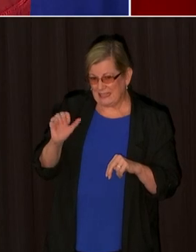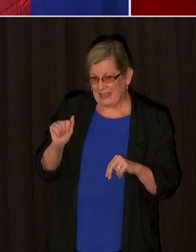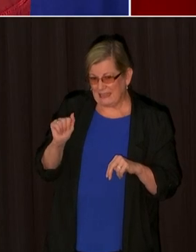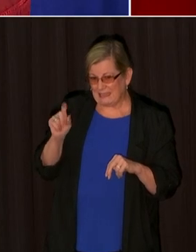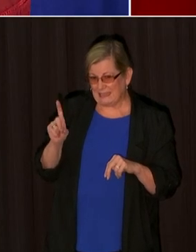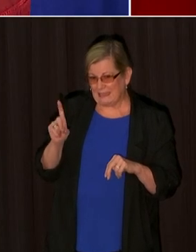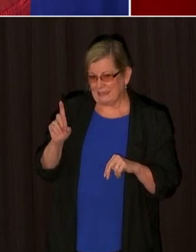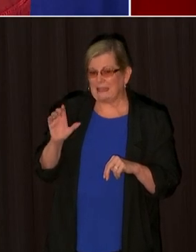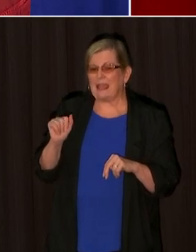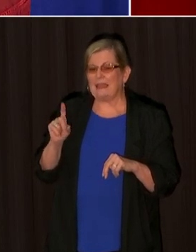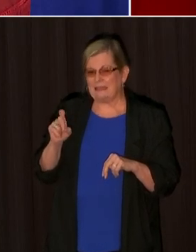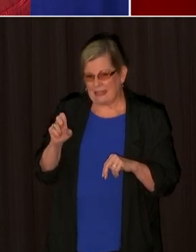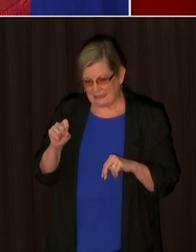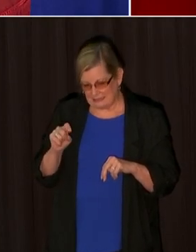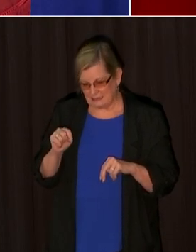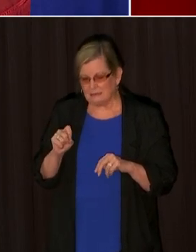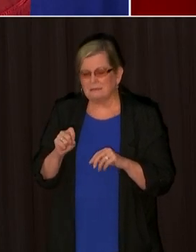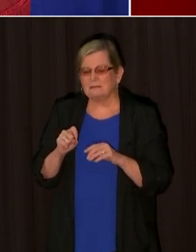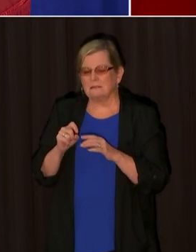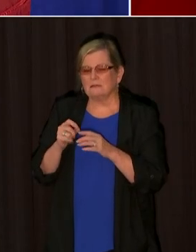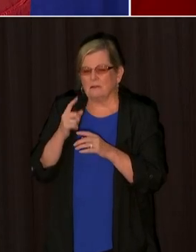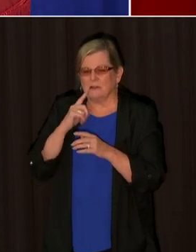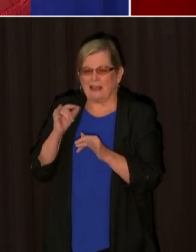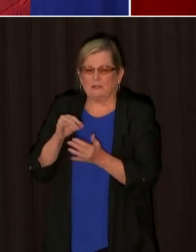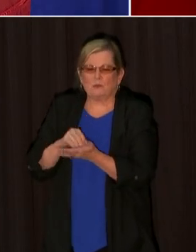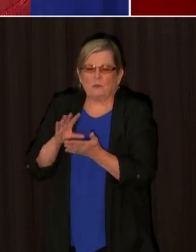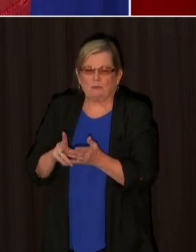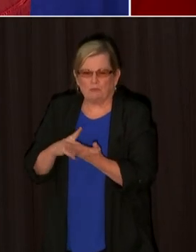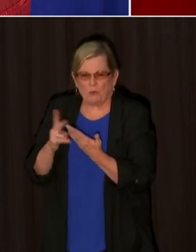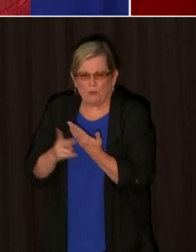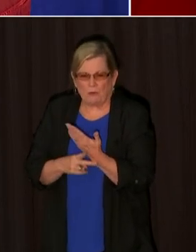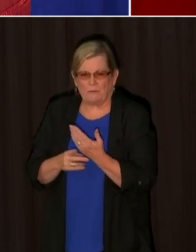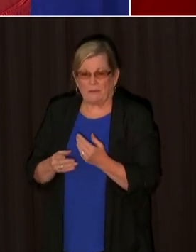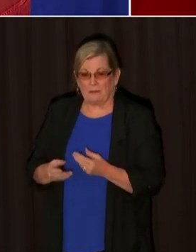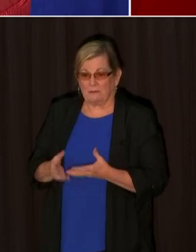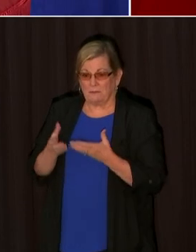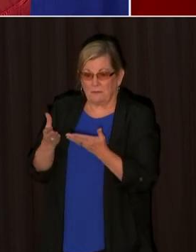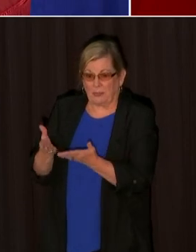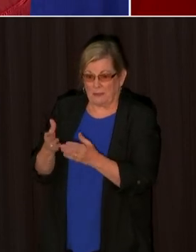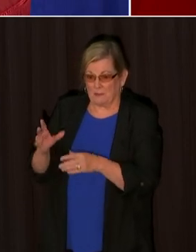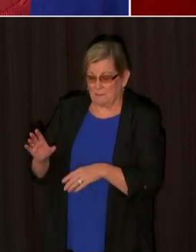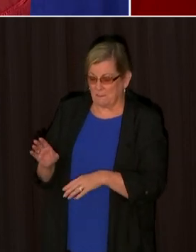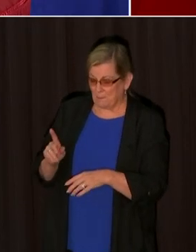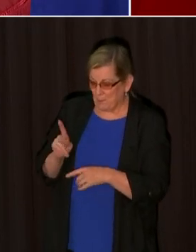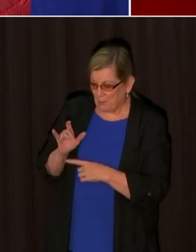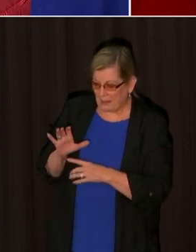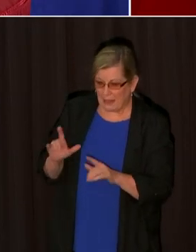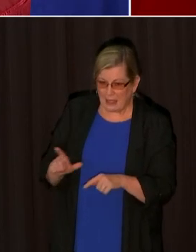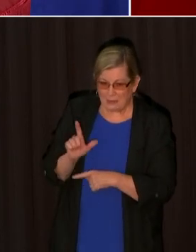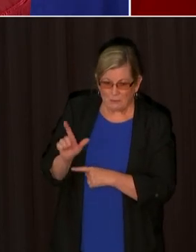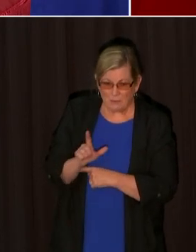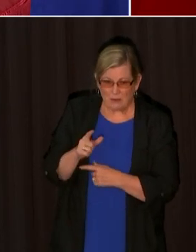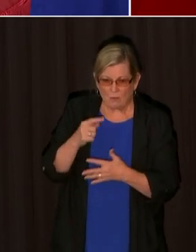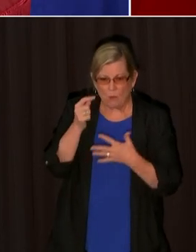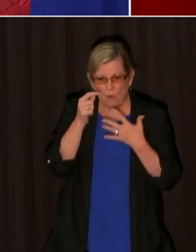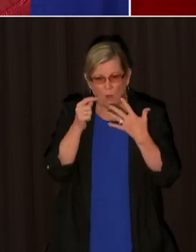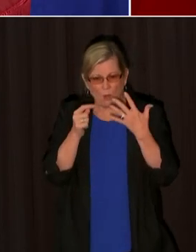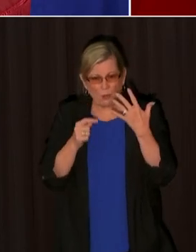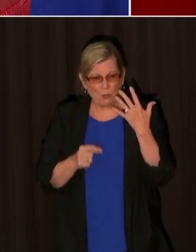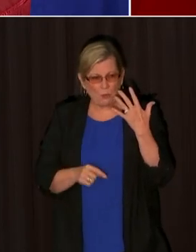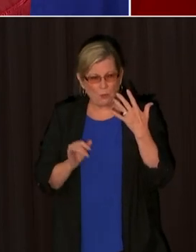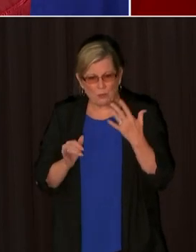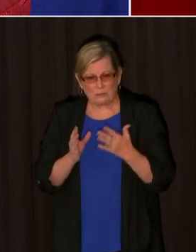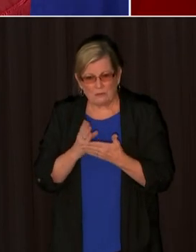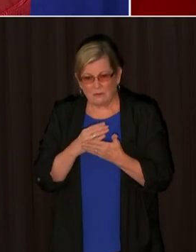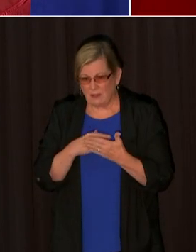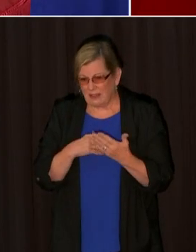our public libraries. So all of those things we were able to do in a budget that decreased, revenues